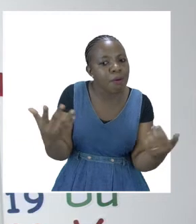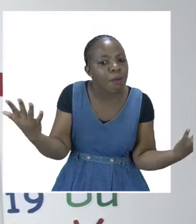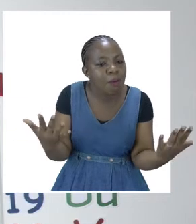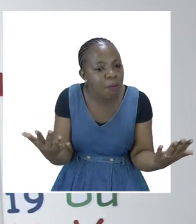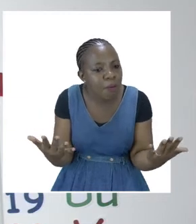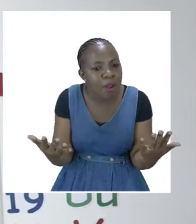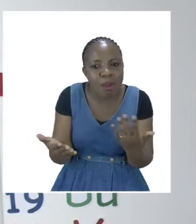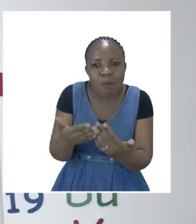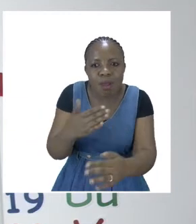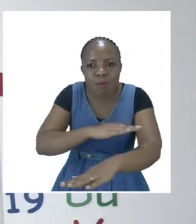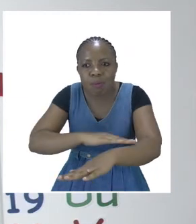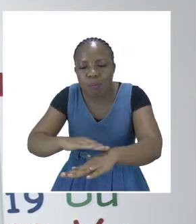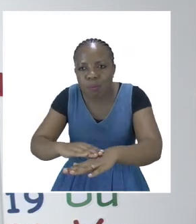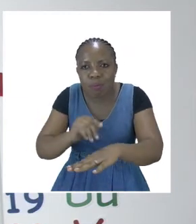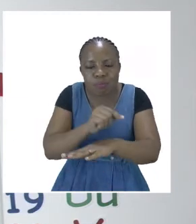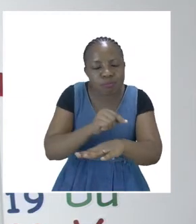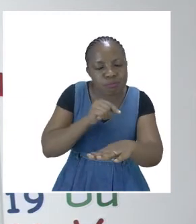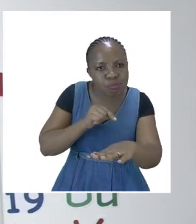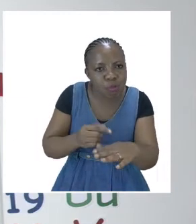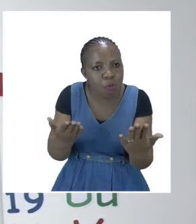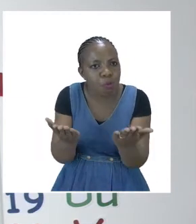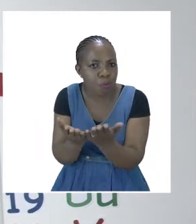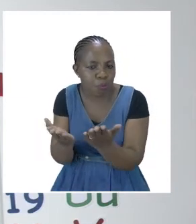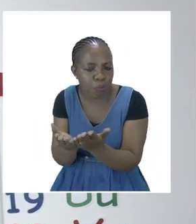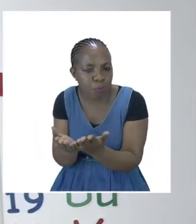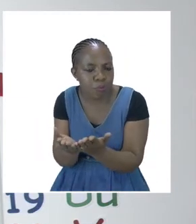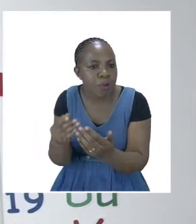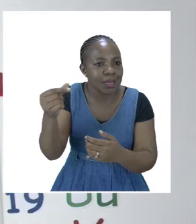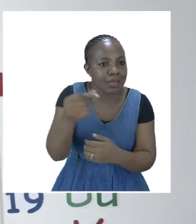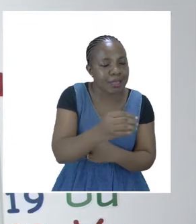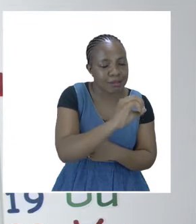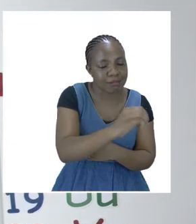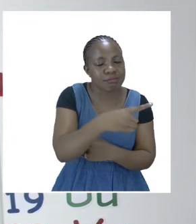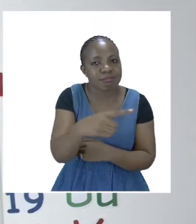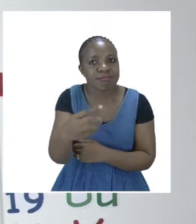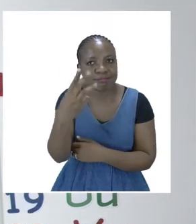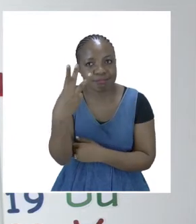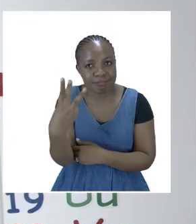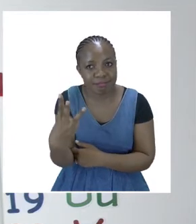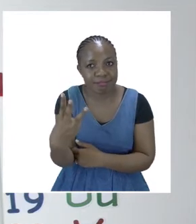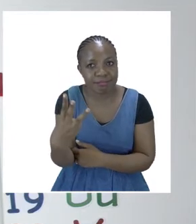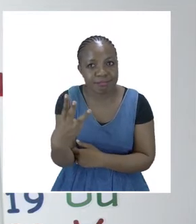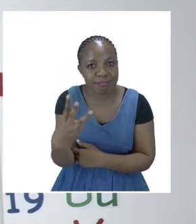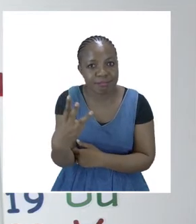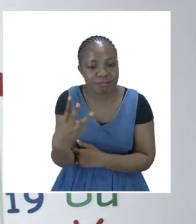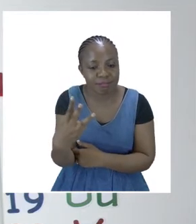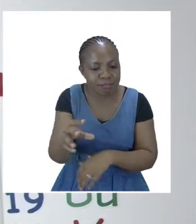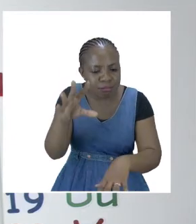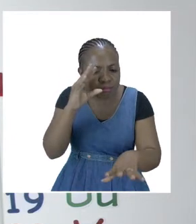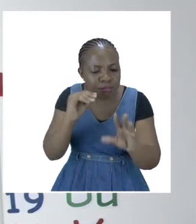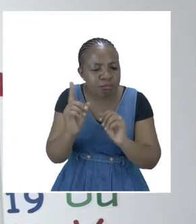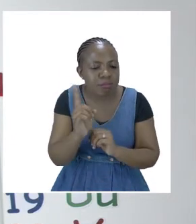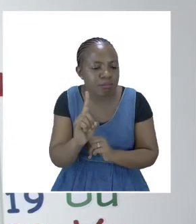to Thursday for pre-primary up until grade 3. The lessons are for listening